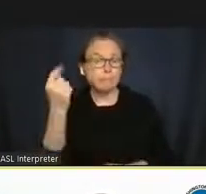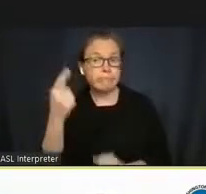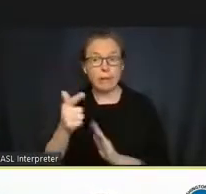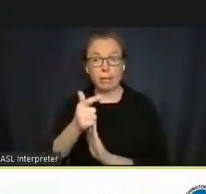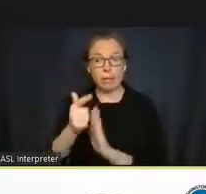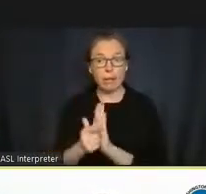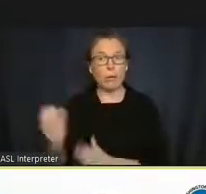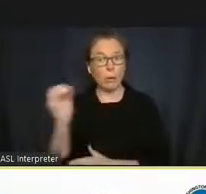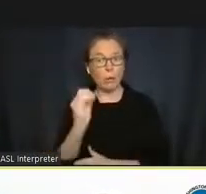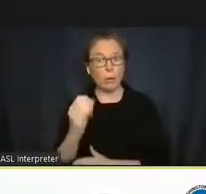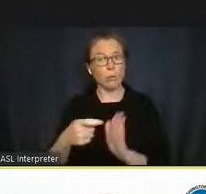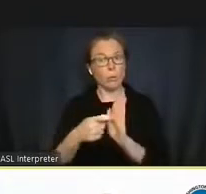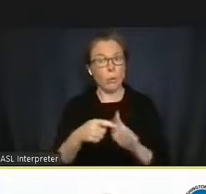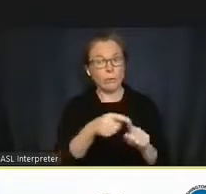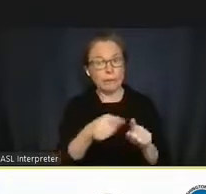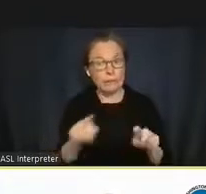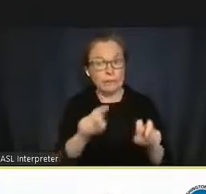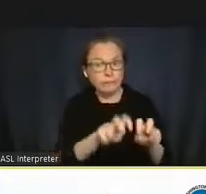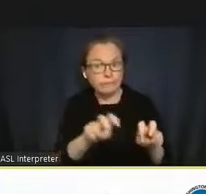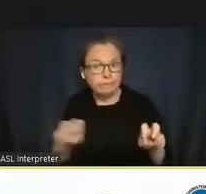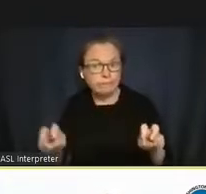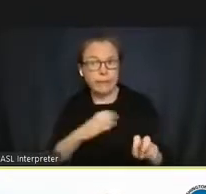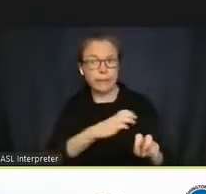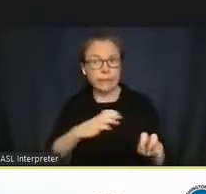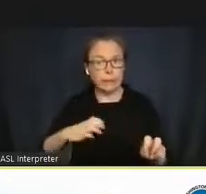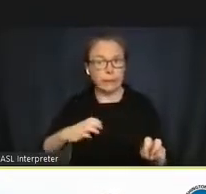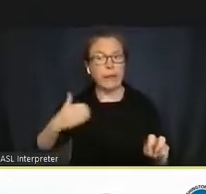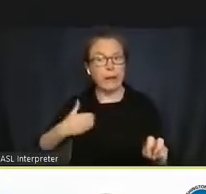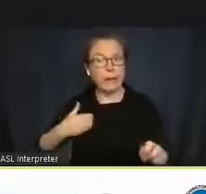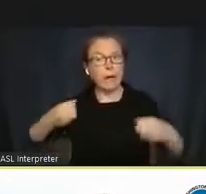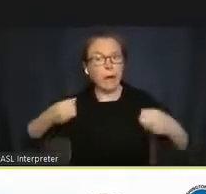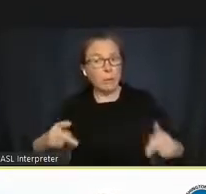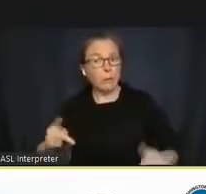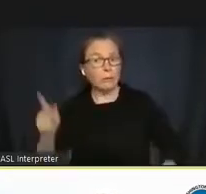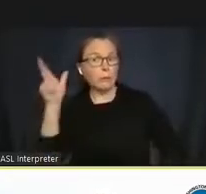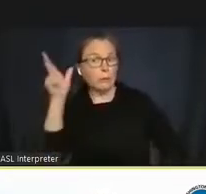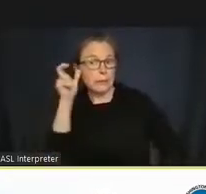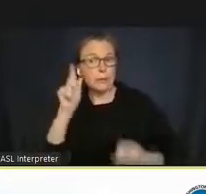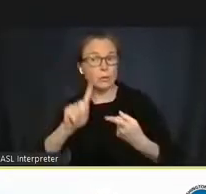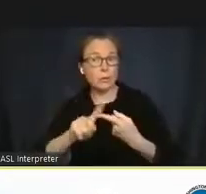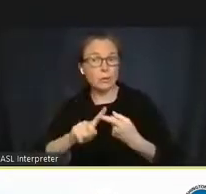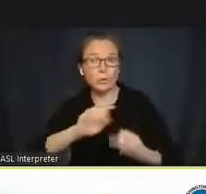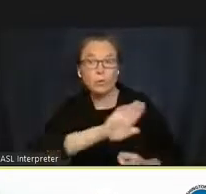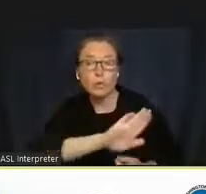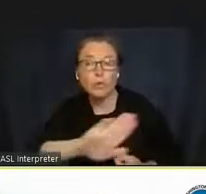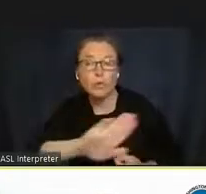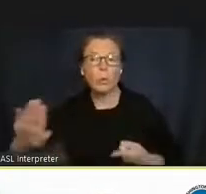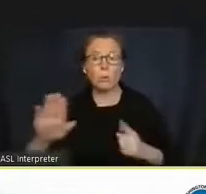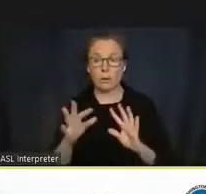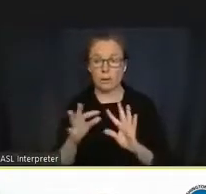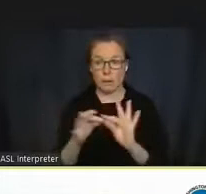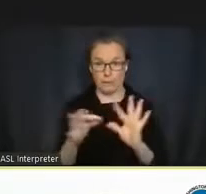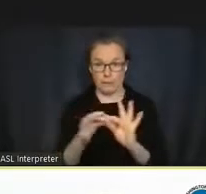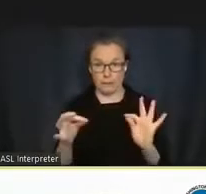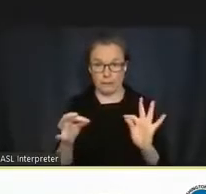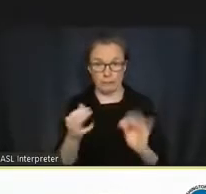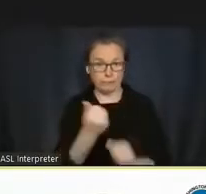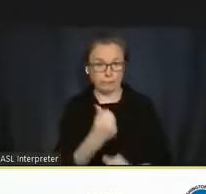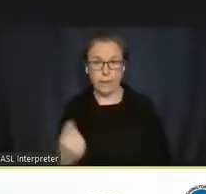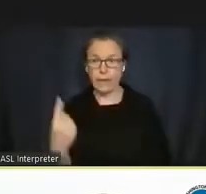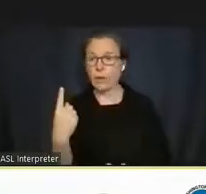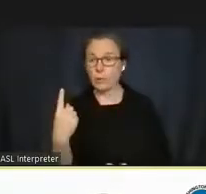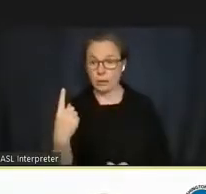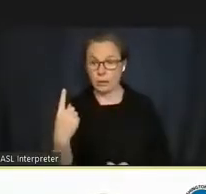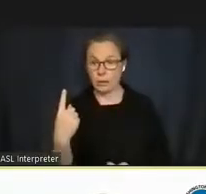the budget committee has an opportunity to listen to and consider public comment. The county